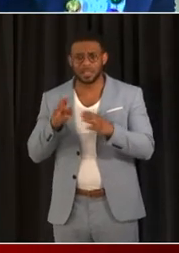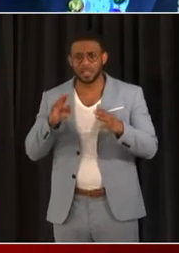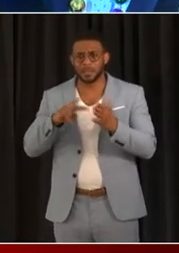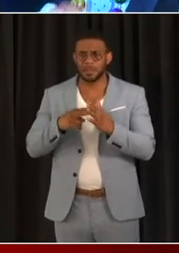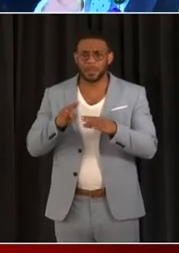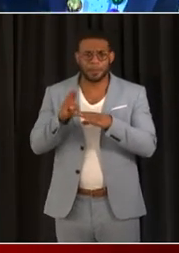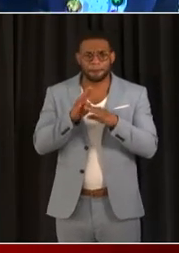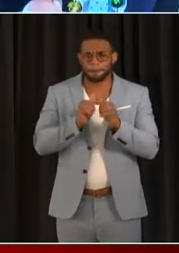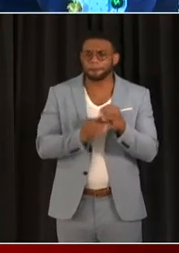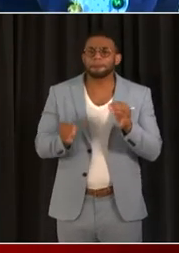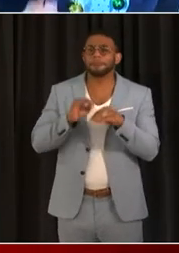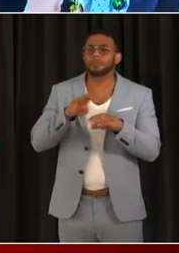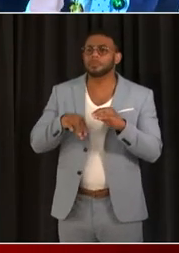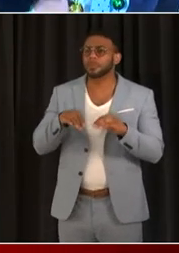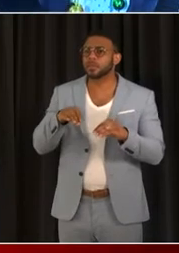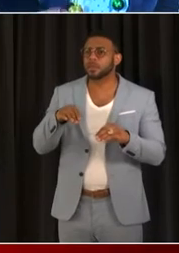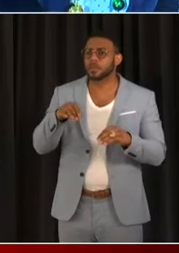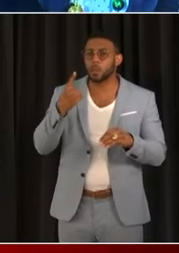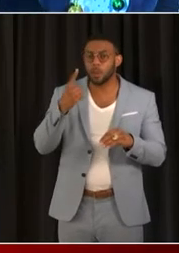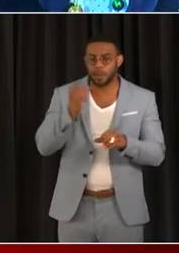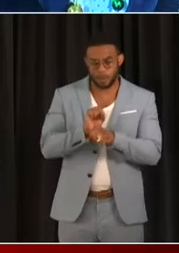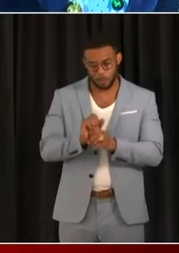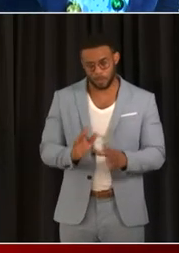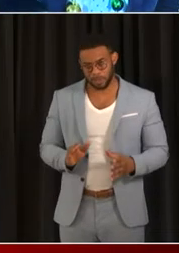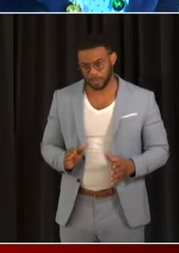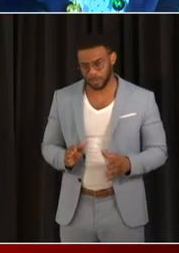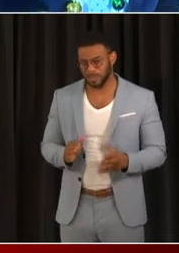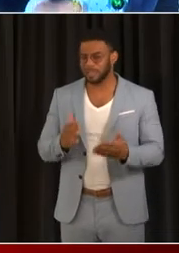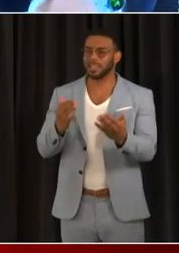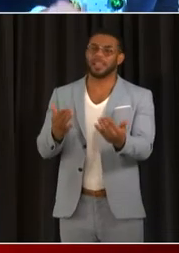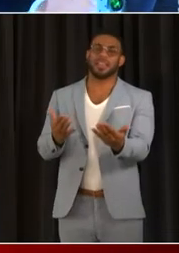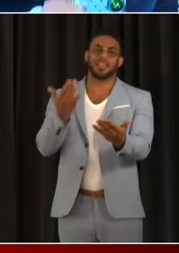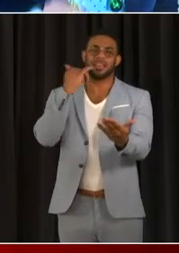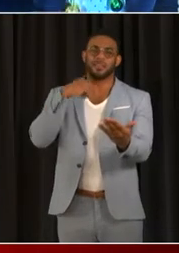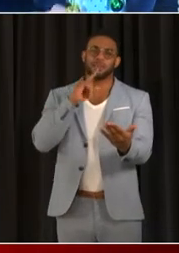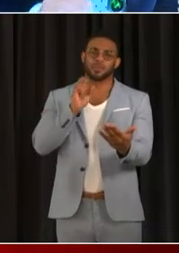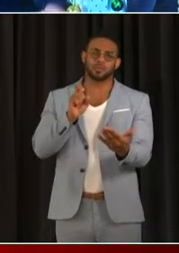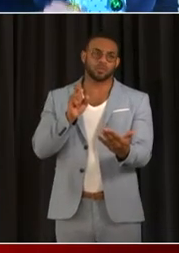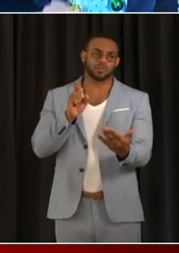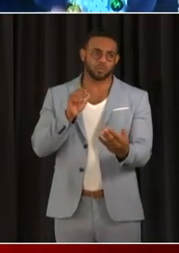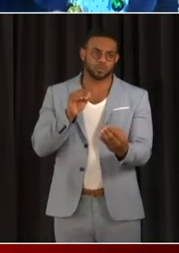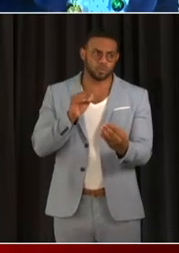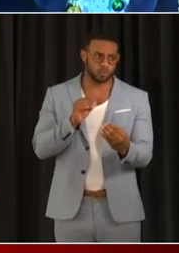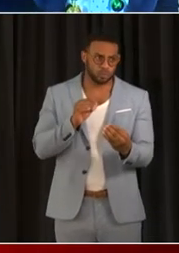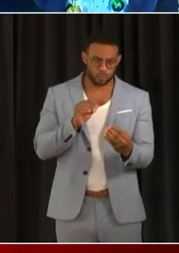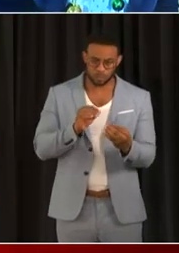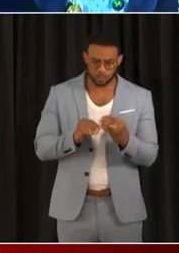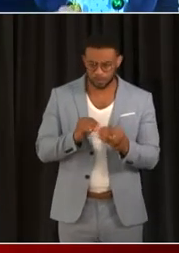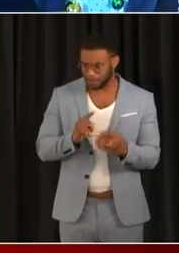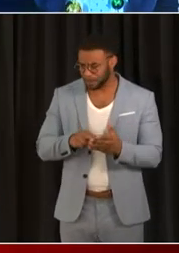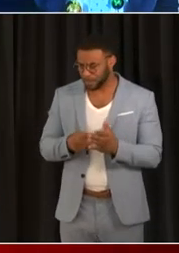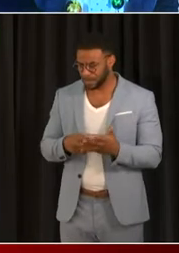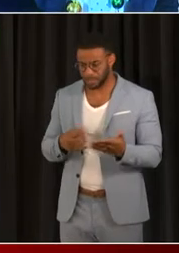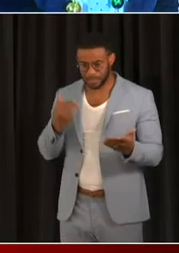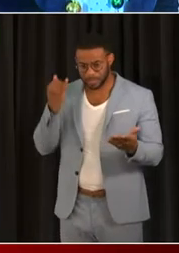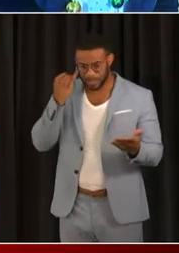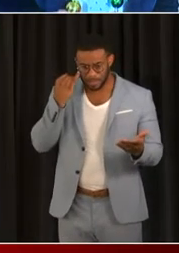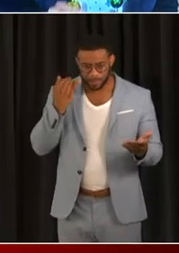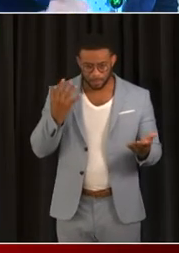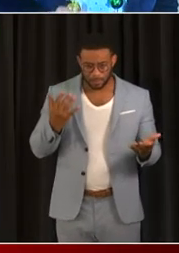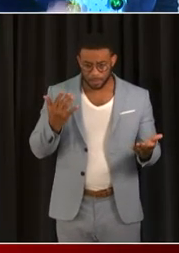meaning businesses with more than one employee. Now, if we were to reach parity, meaning